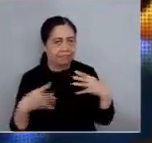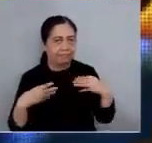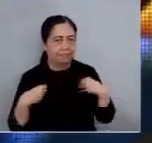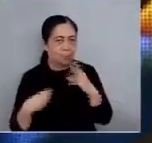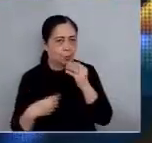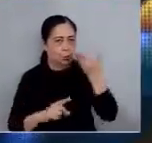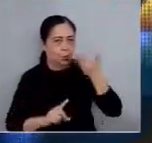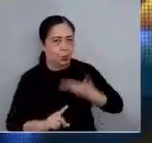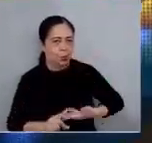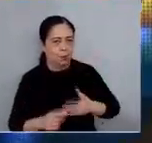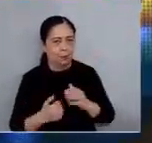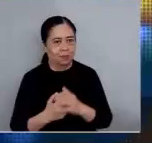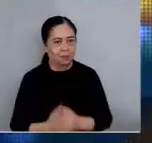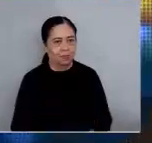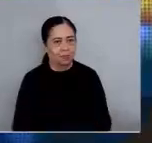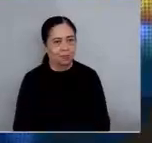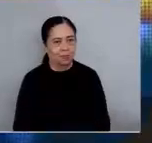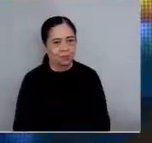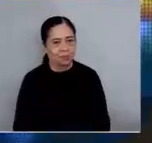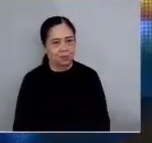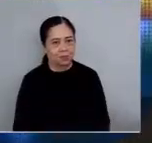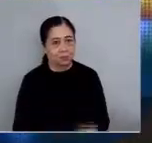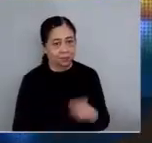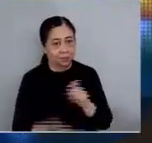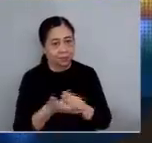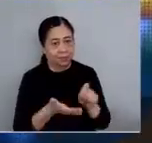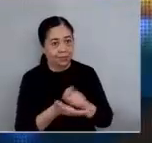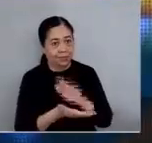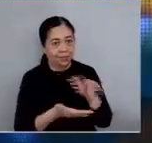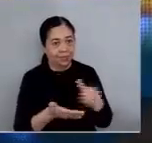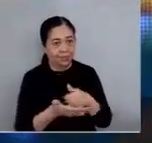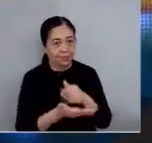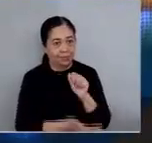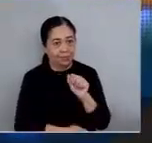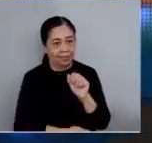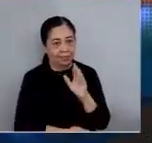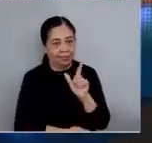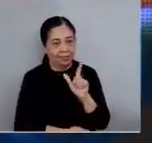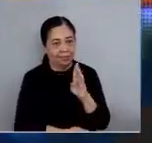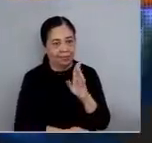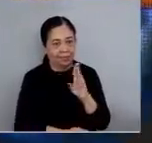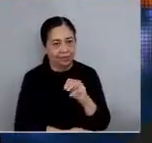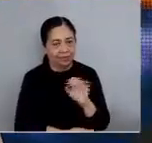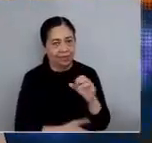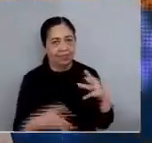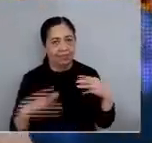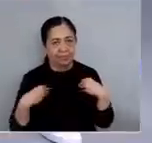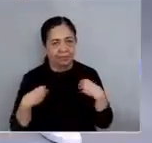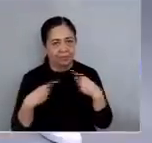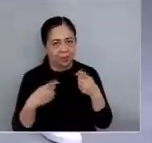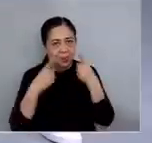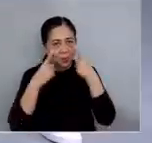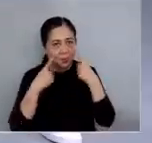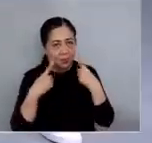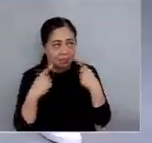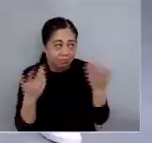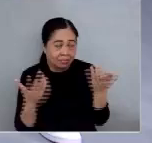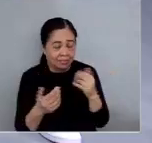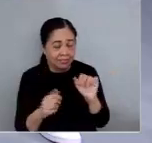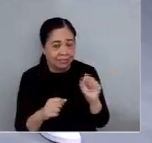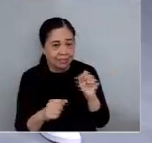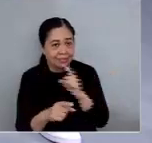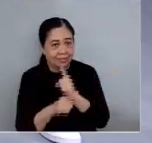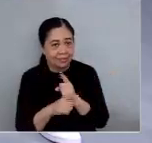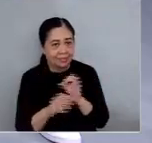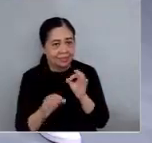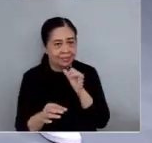that time. Ikaw nagsusulat nito, buong album. Wow. And accepting that you cry. Yeah. Like it's not